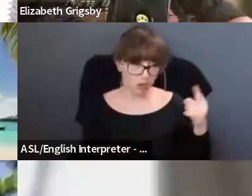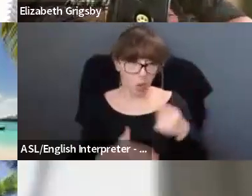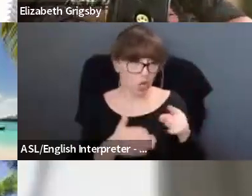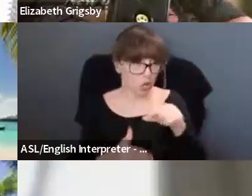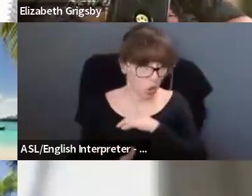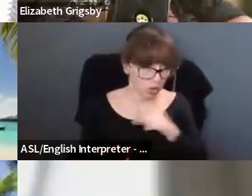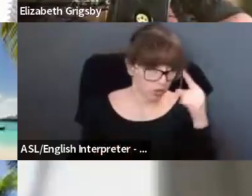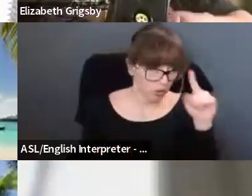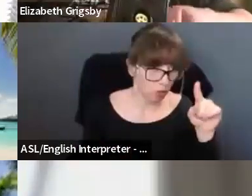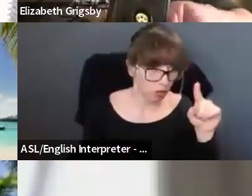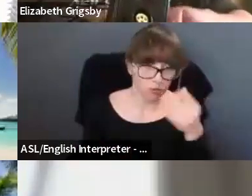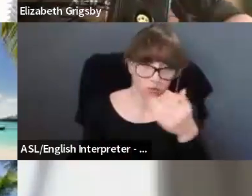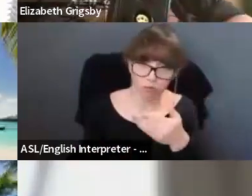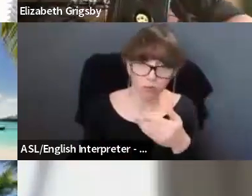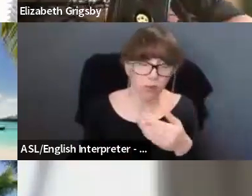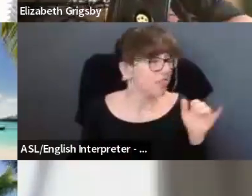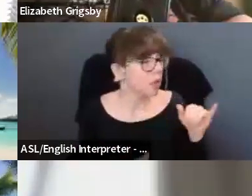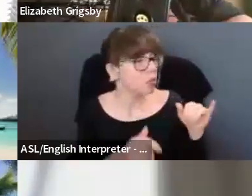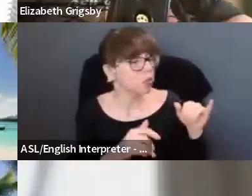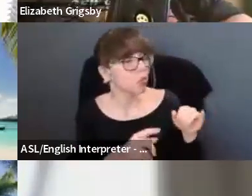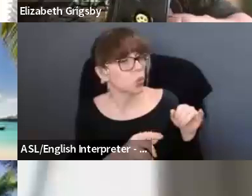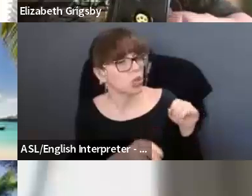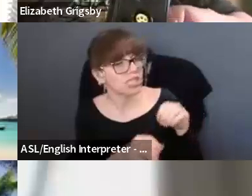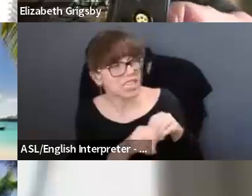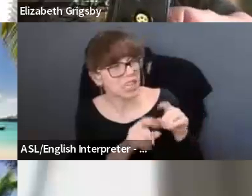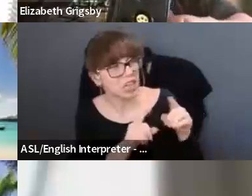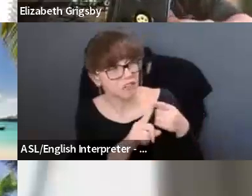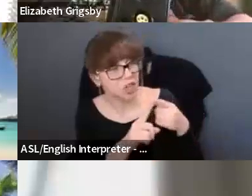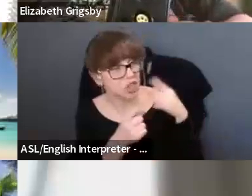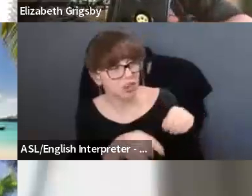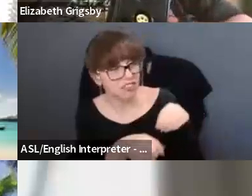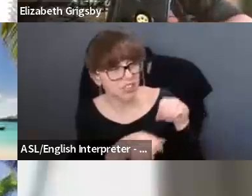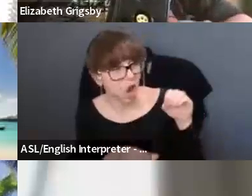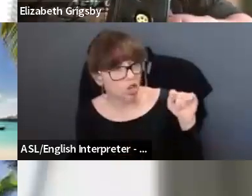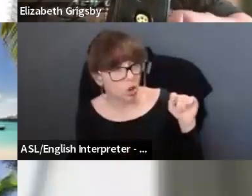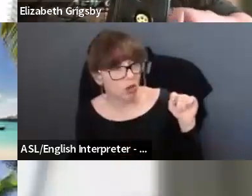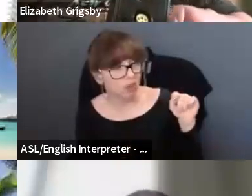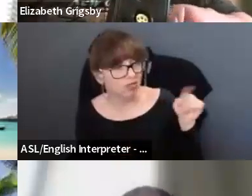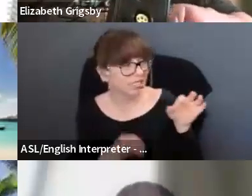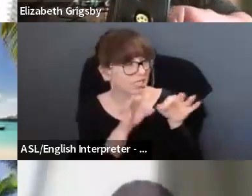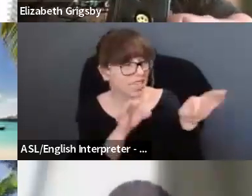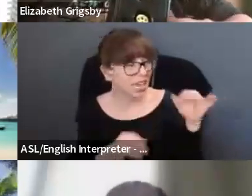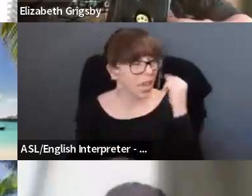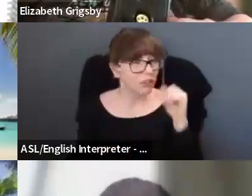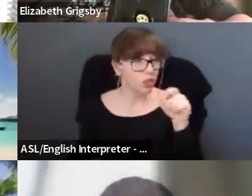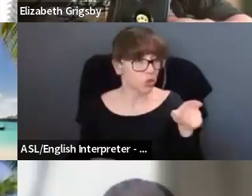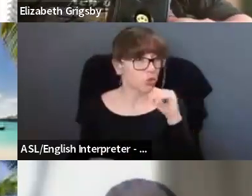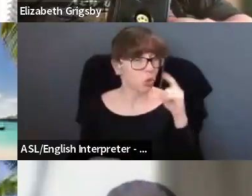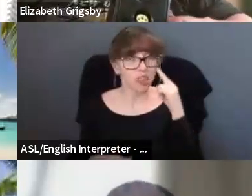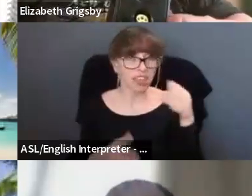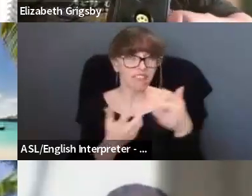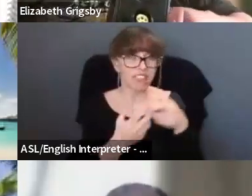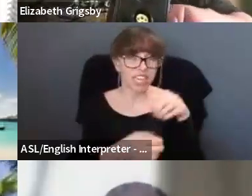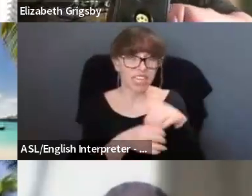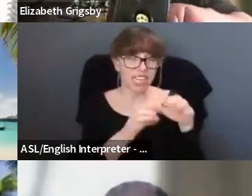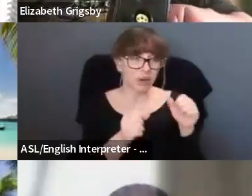that exemption that was in the first directives, like in October, that said if you don't think you fit in a category, you can request an